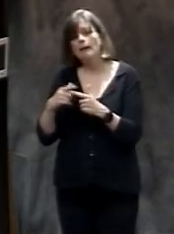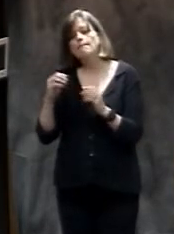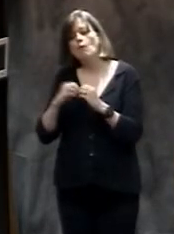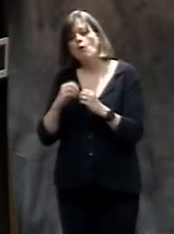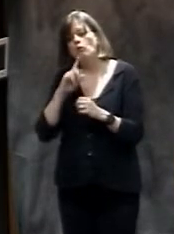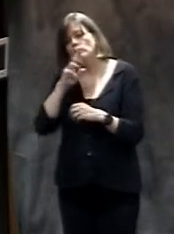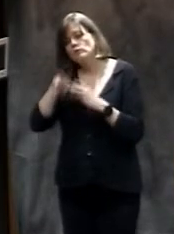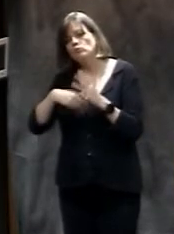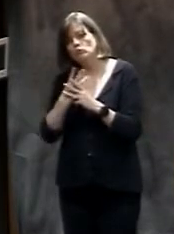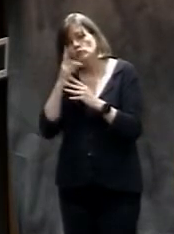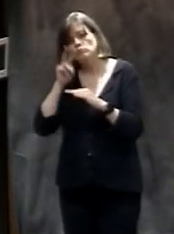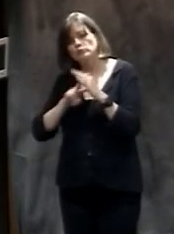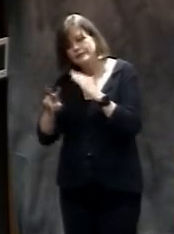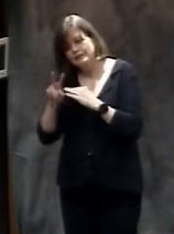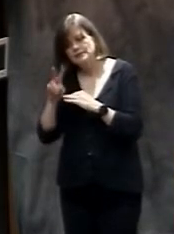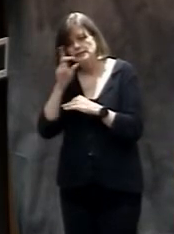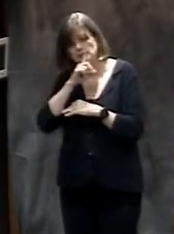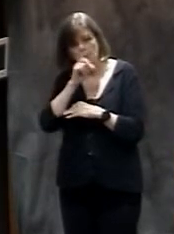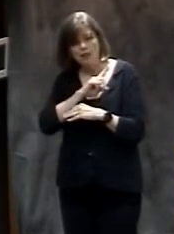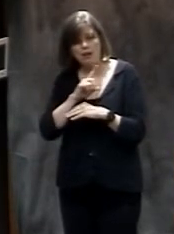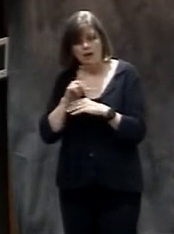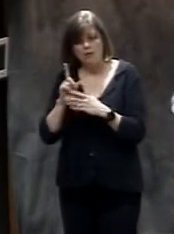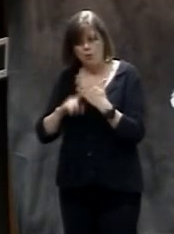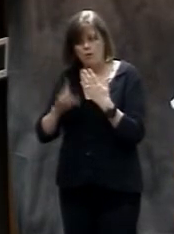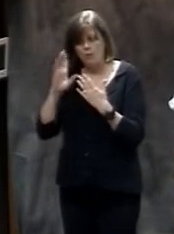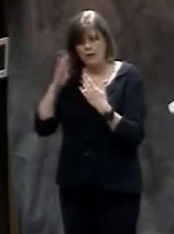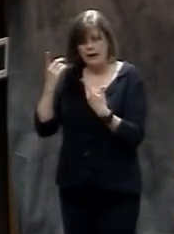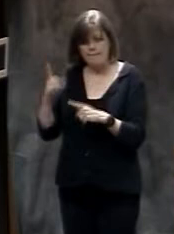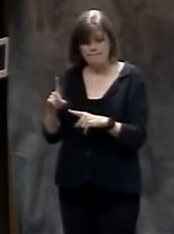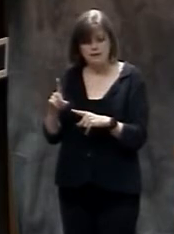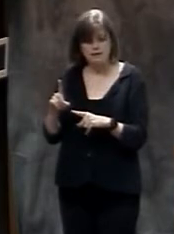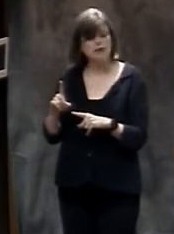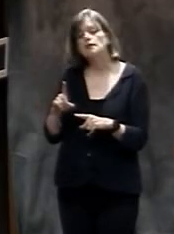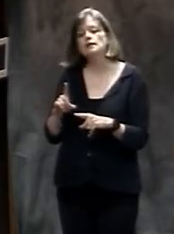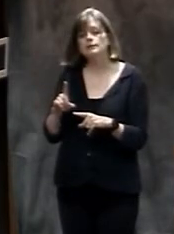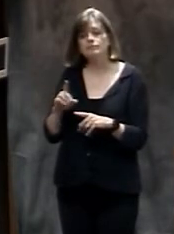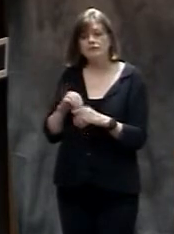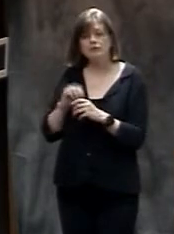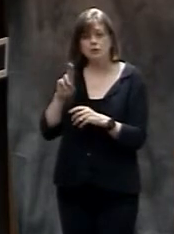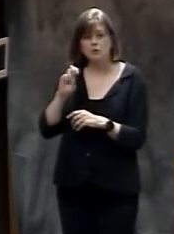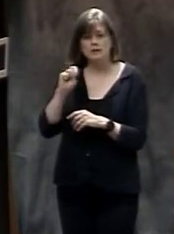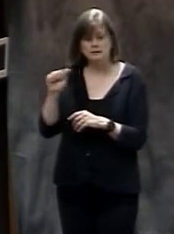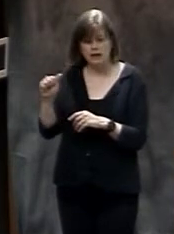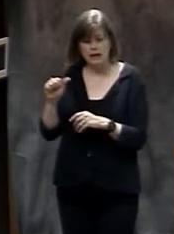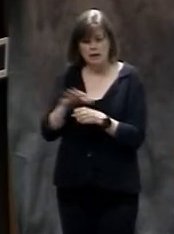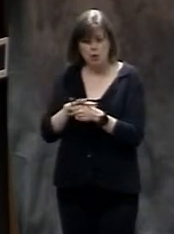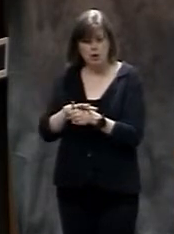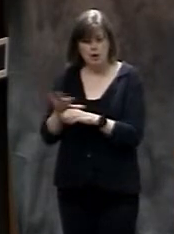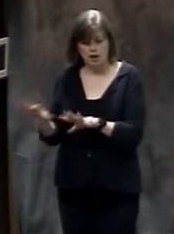realistically simulate the containers that might be in a given area locally.